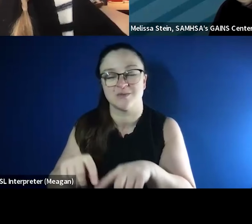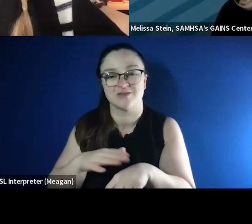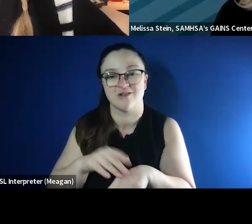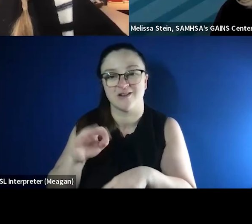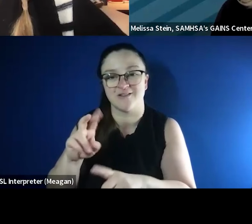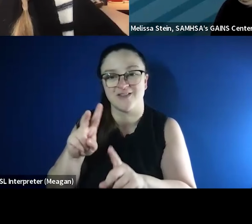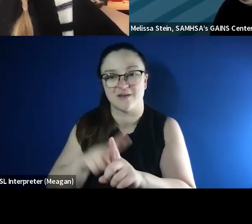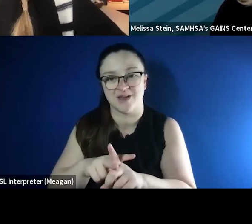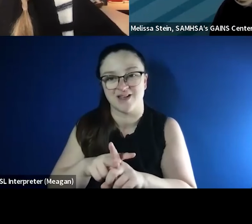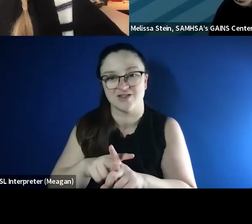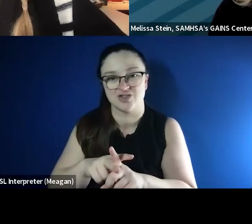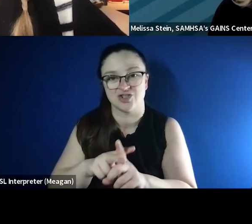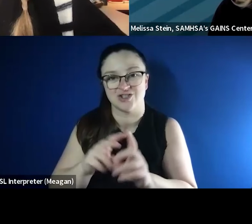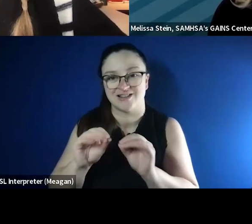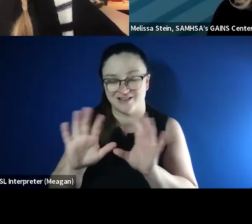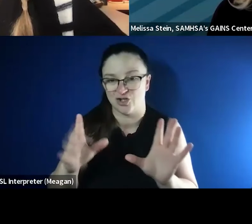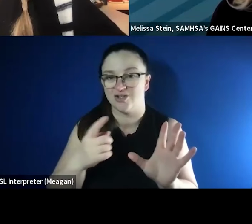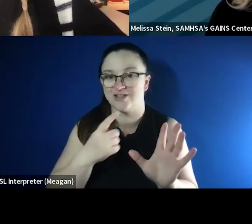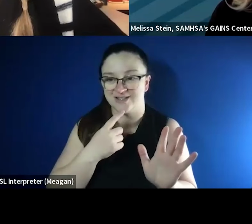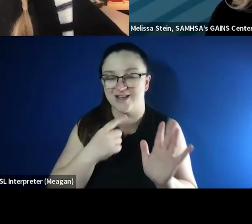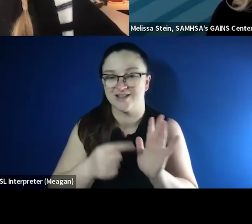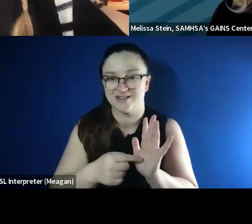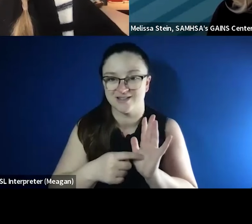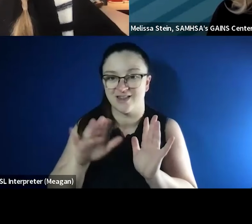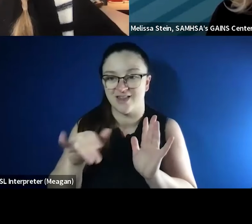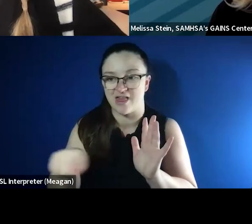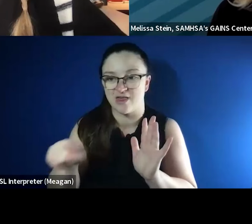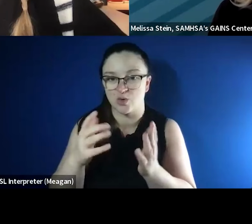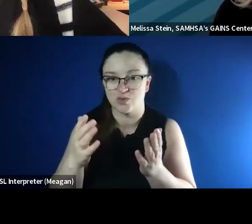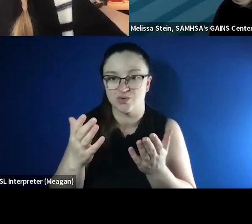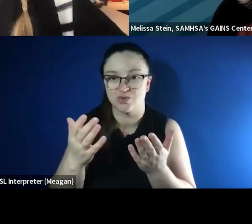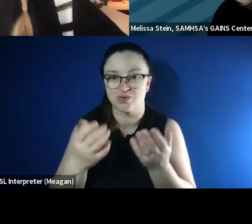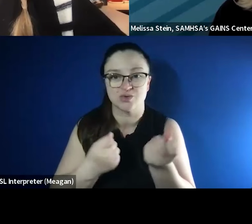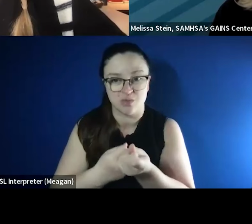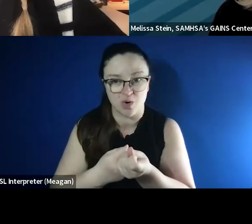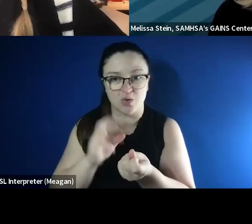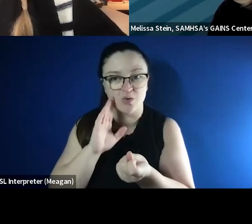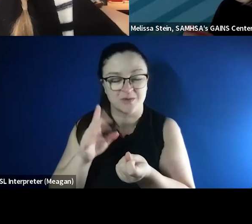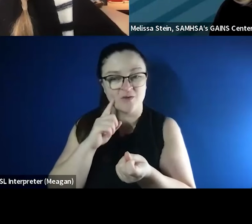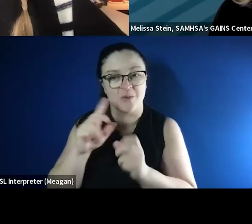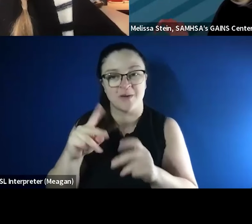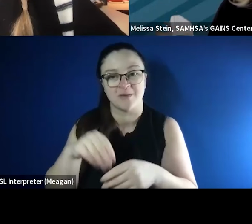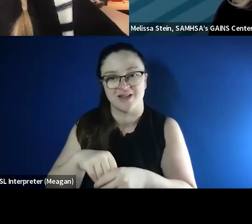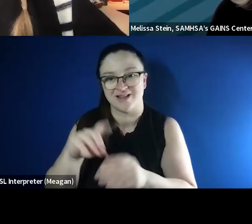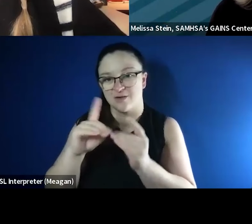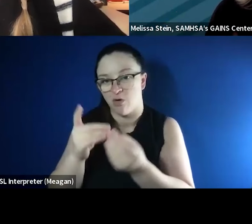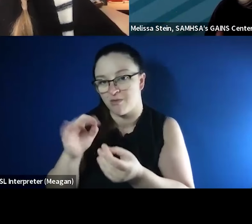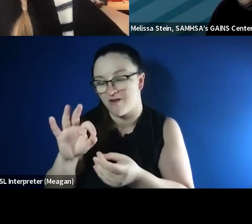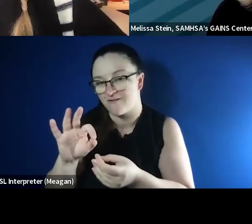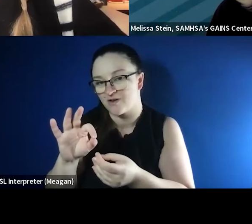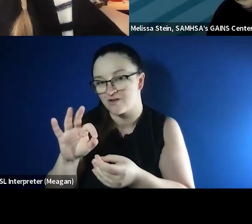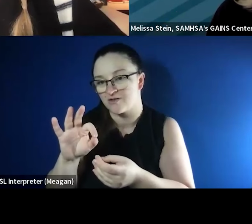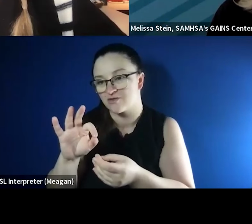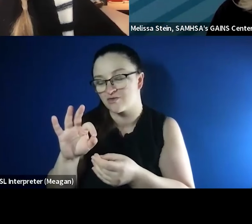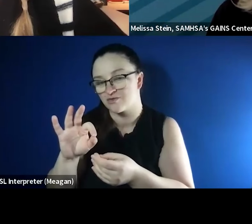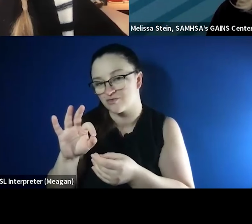application specifies that that those supports will be for people in the Department of Corrections or in jails.